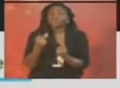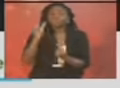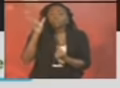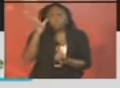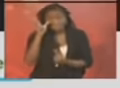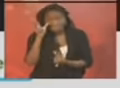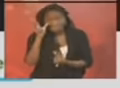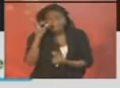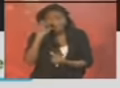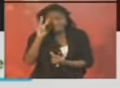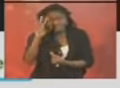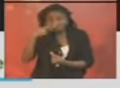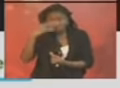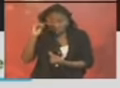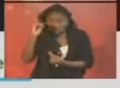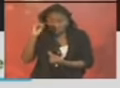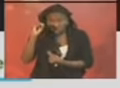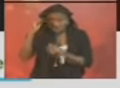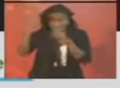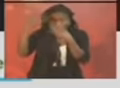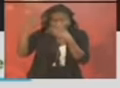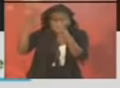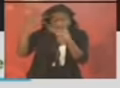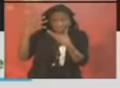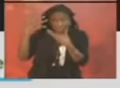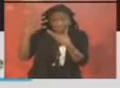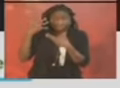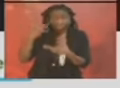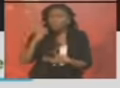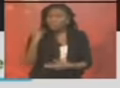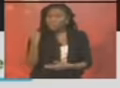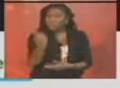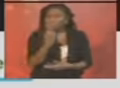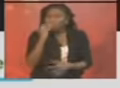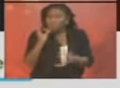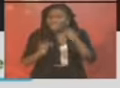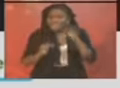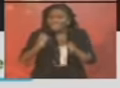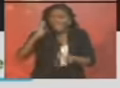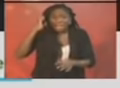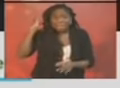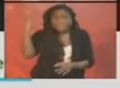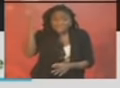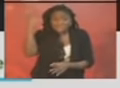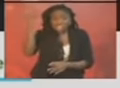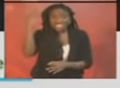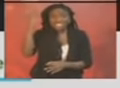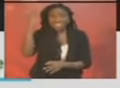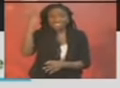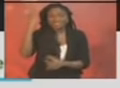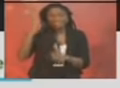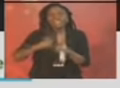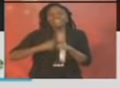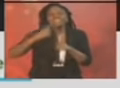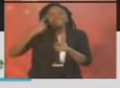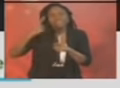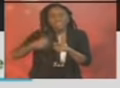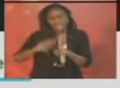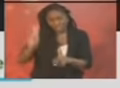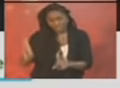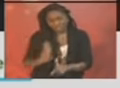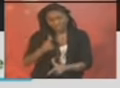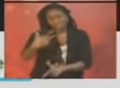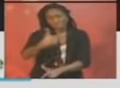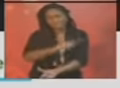Health Organization when it comes to the emergency authorization use in the population of Trinidad and Tobago, and of course utilize